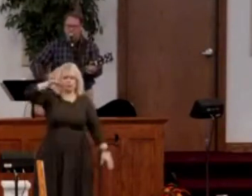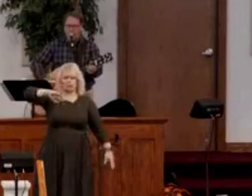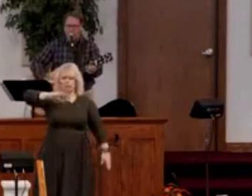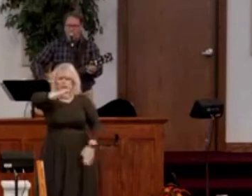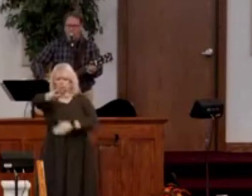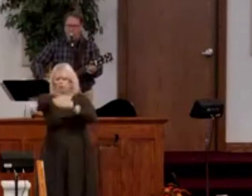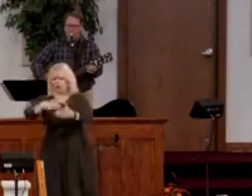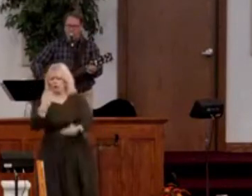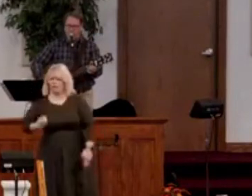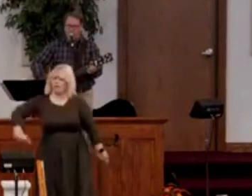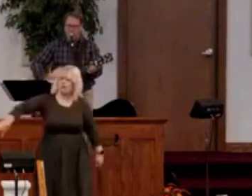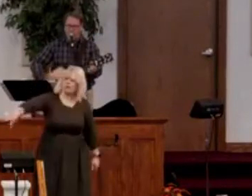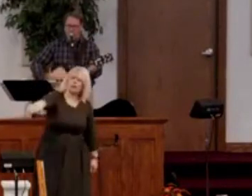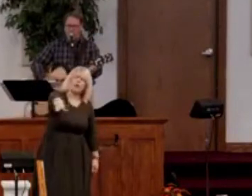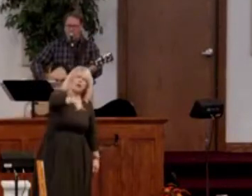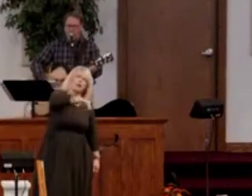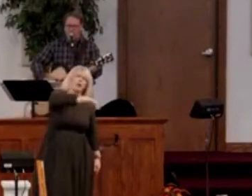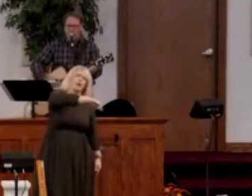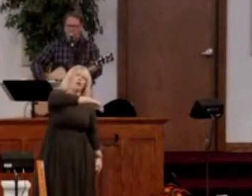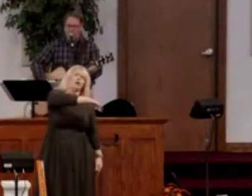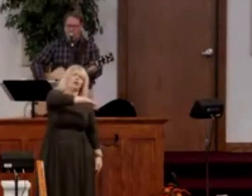out for all of